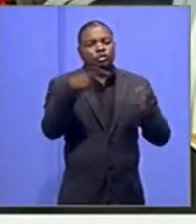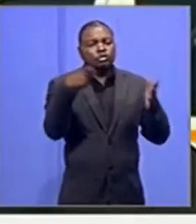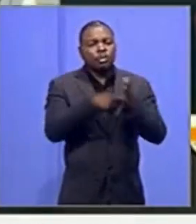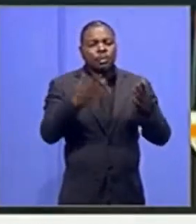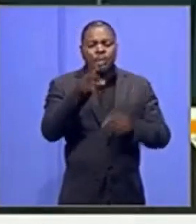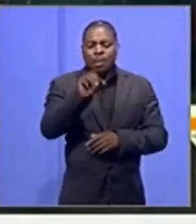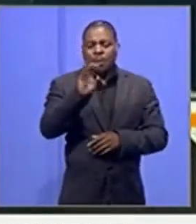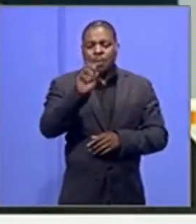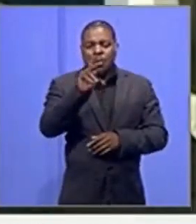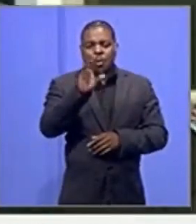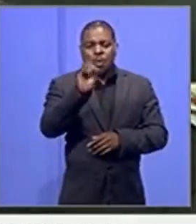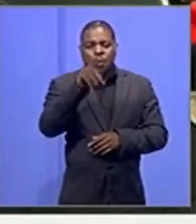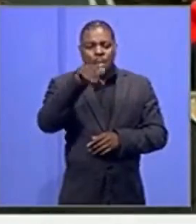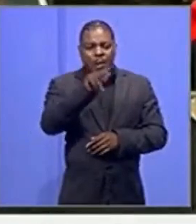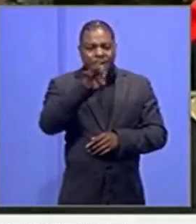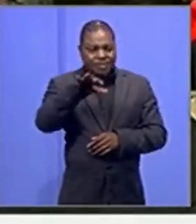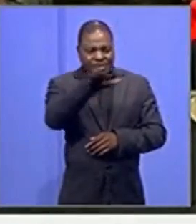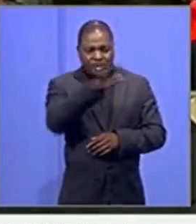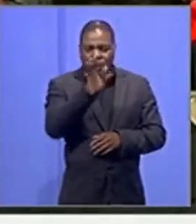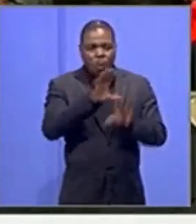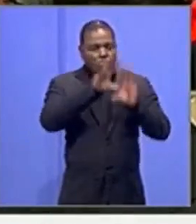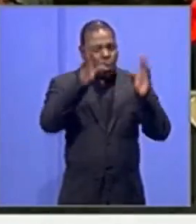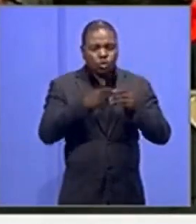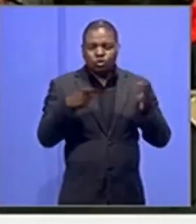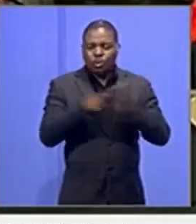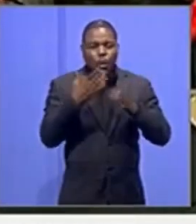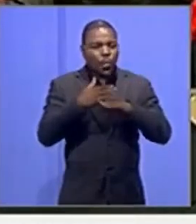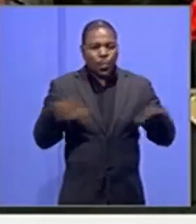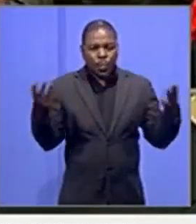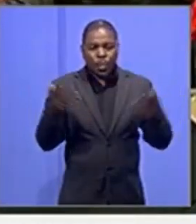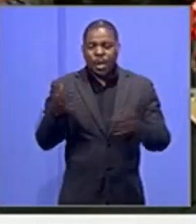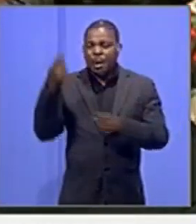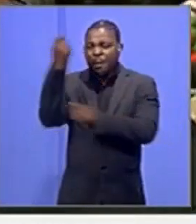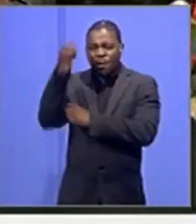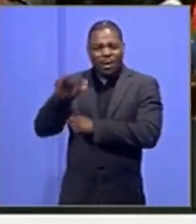operational. Like you said, in Polokwane, almost all the shops,